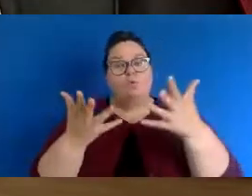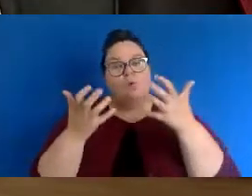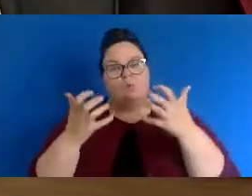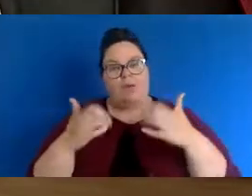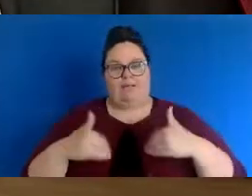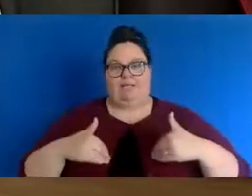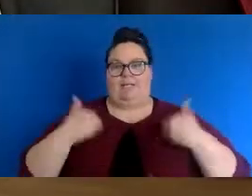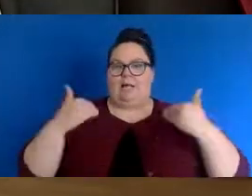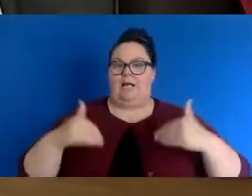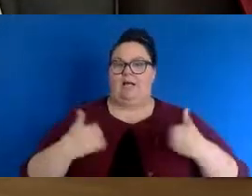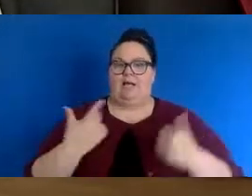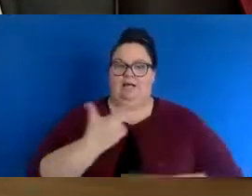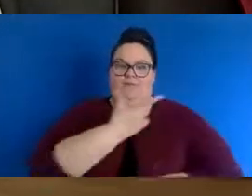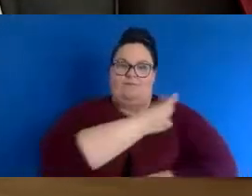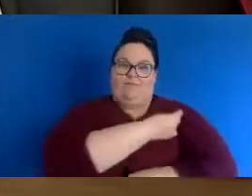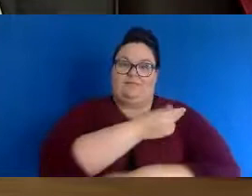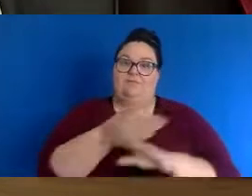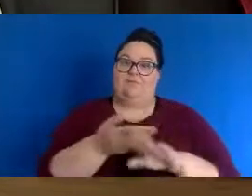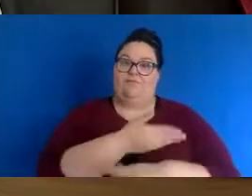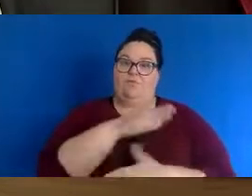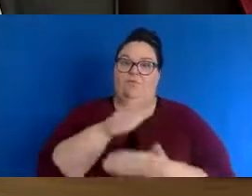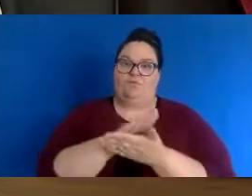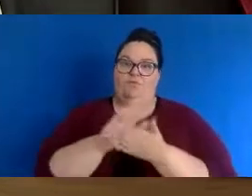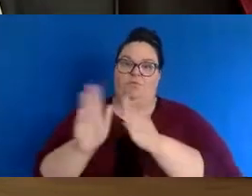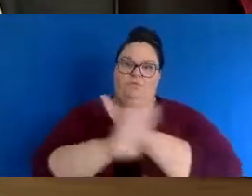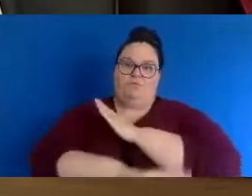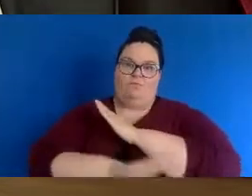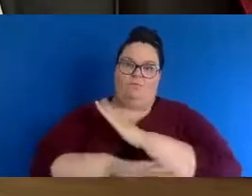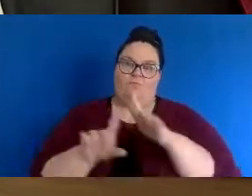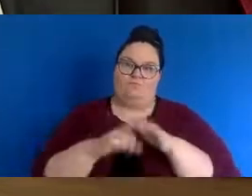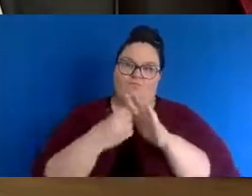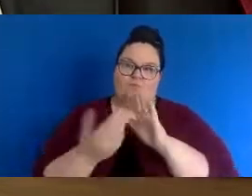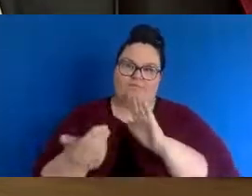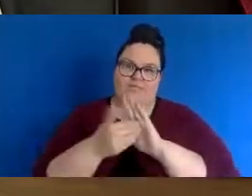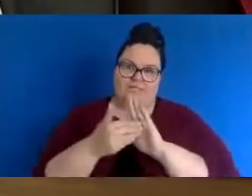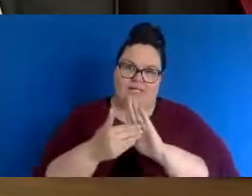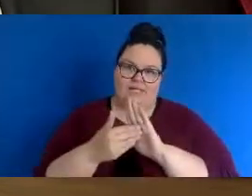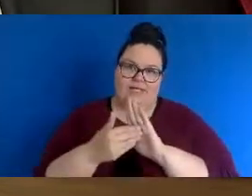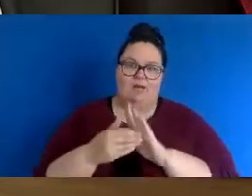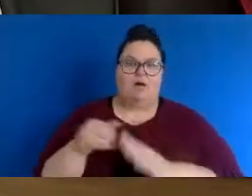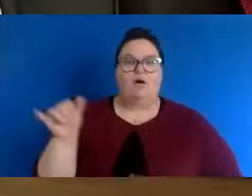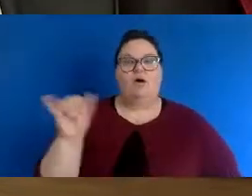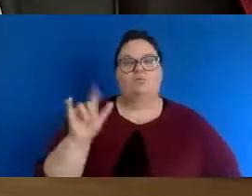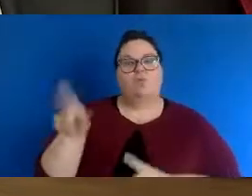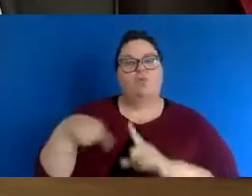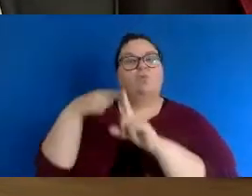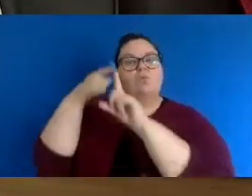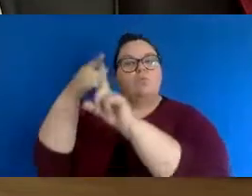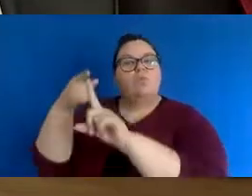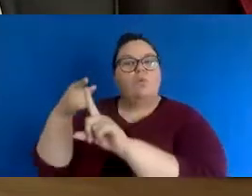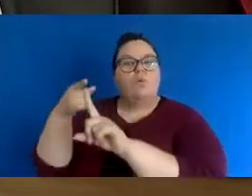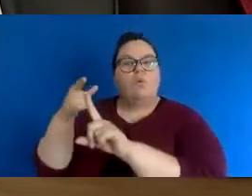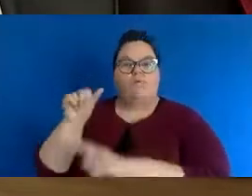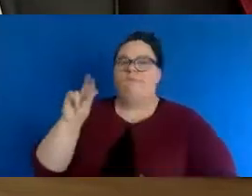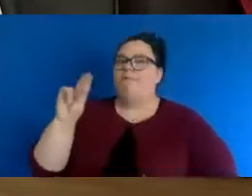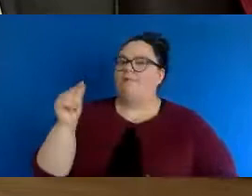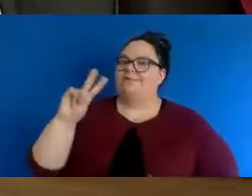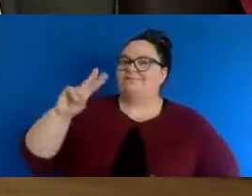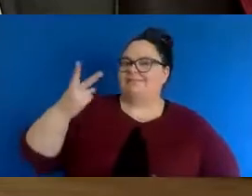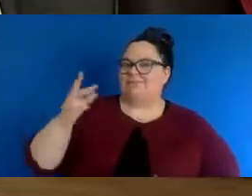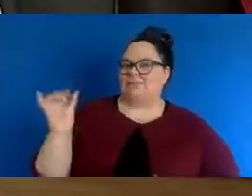people vaccinated before the fall as possible, obviously. And obviously, we're trying to meet our target for August 2nd as